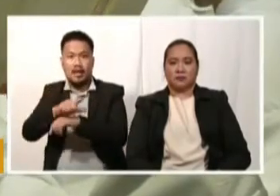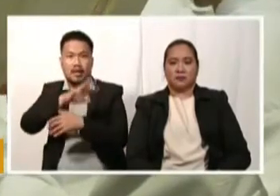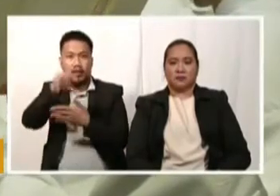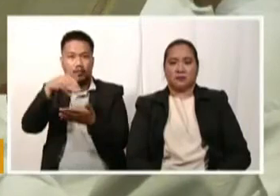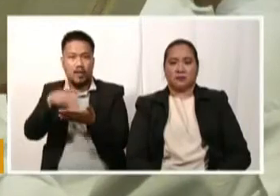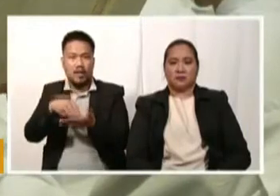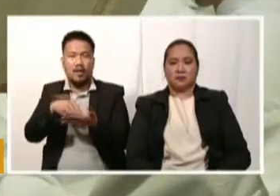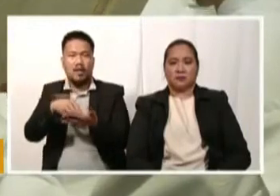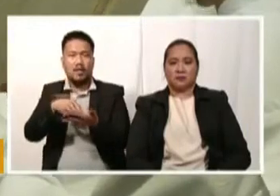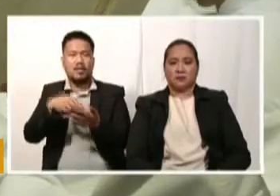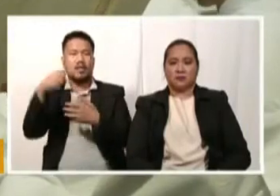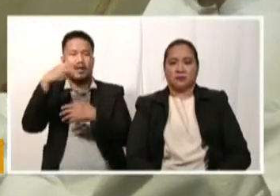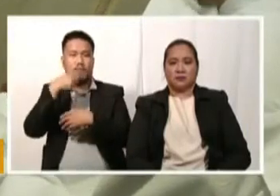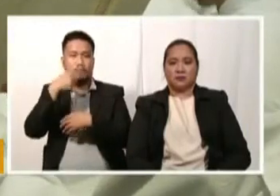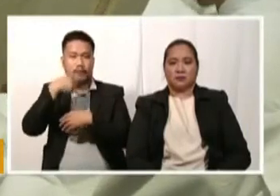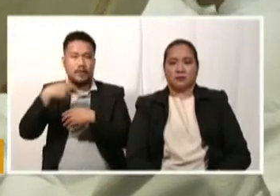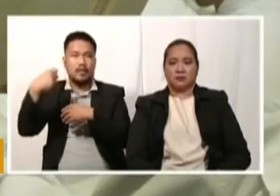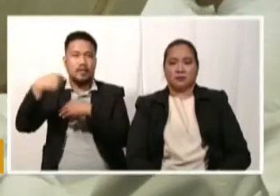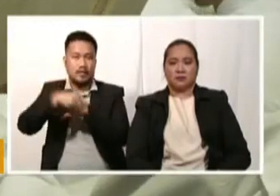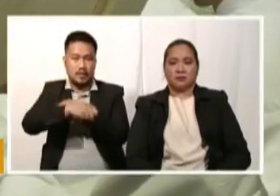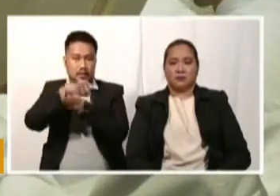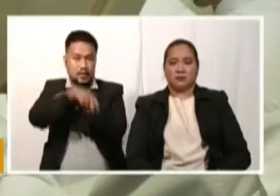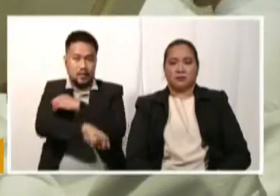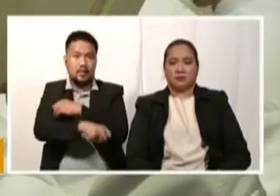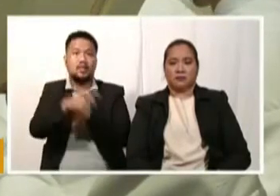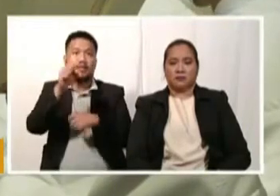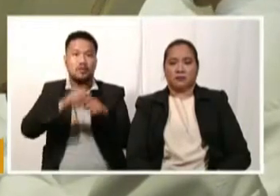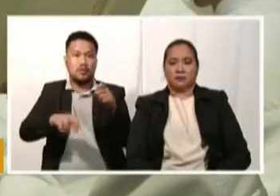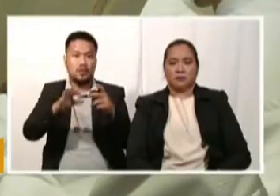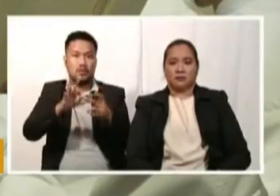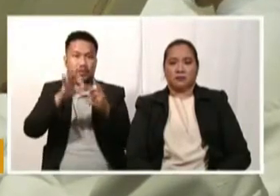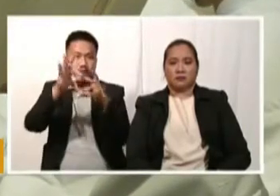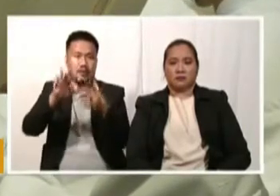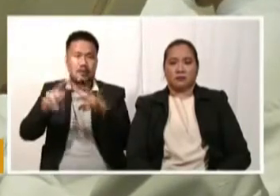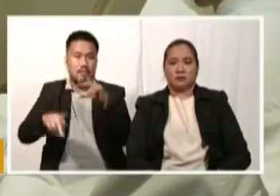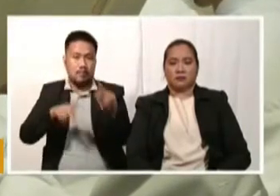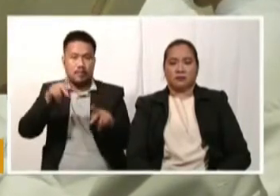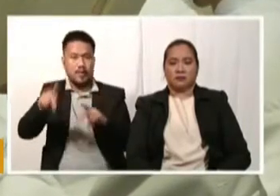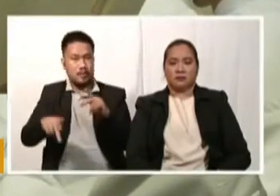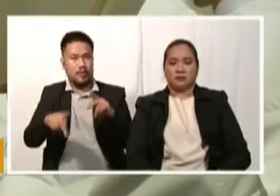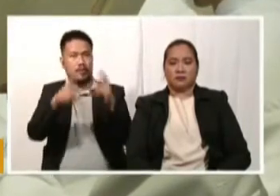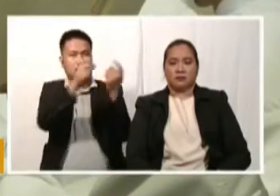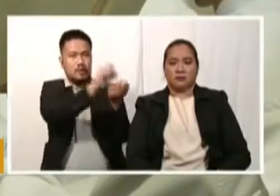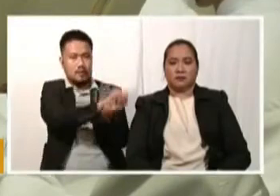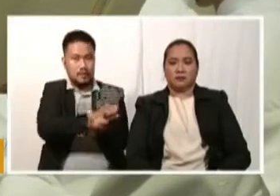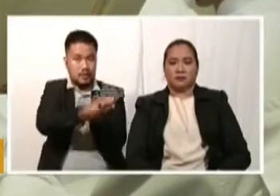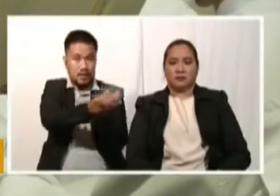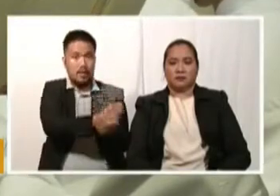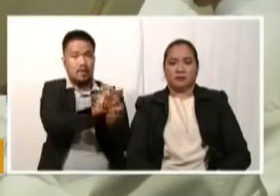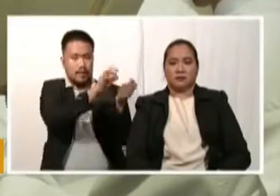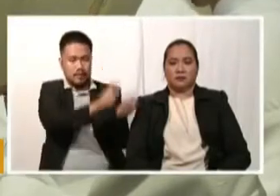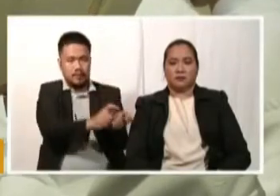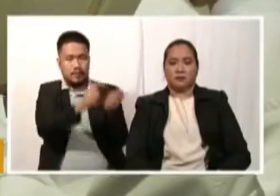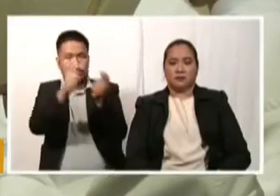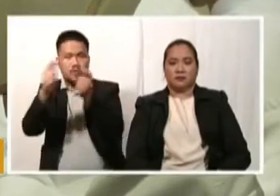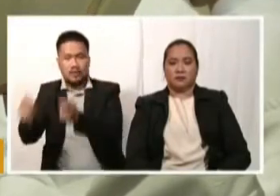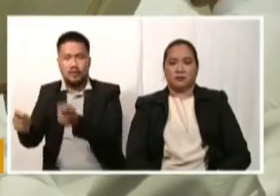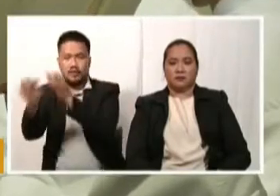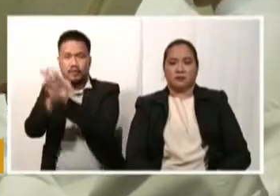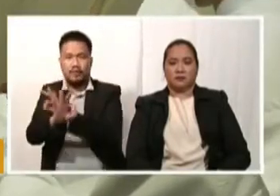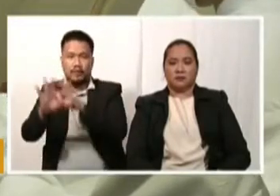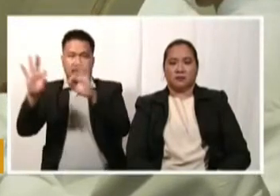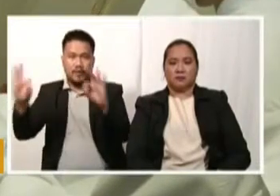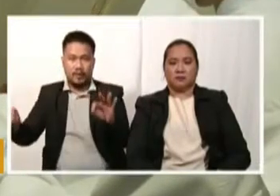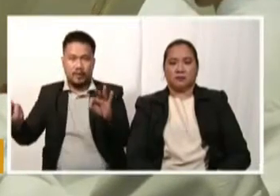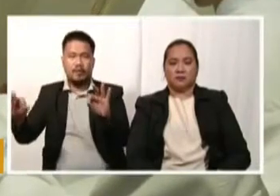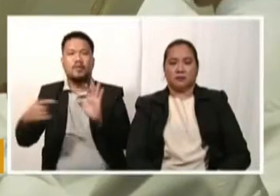so that the chosen people, set free from slavery to Pharaoh, would prefigure the people